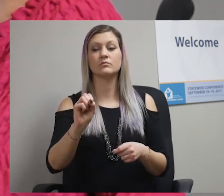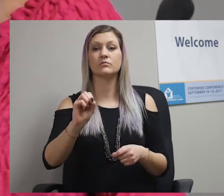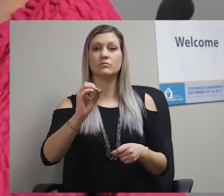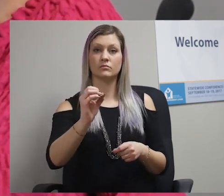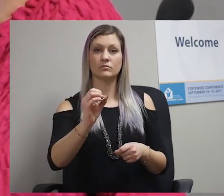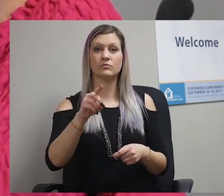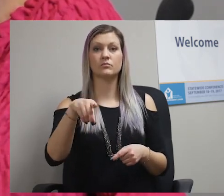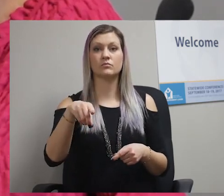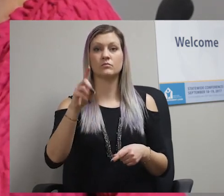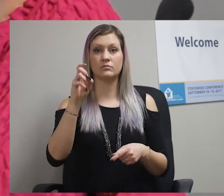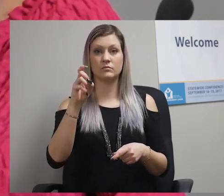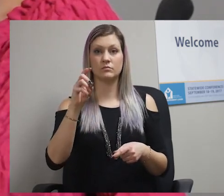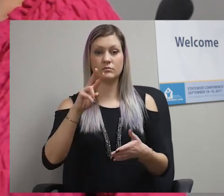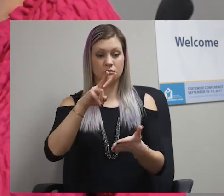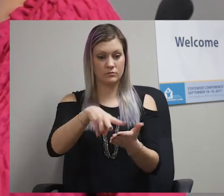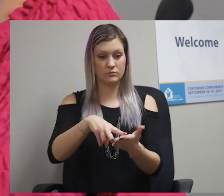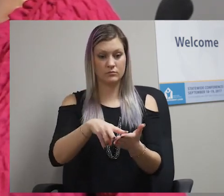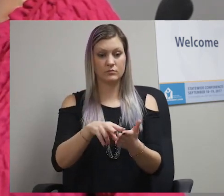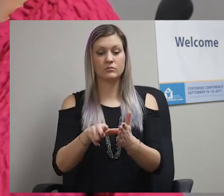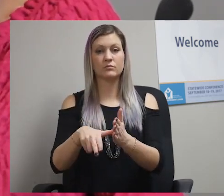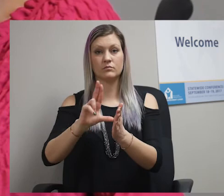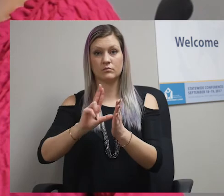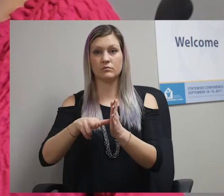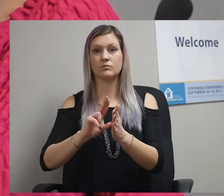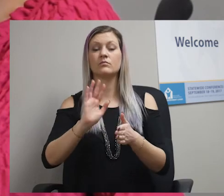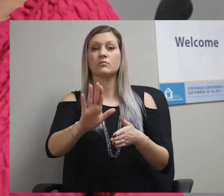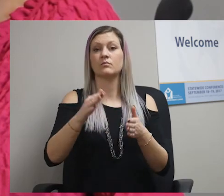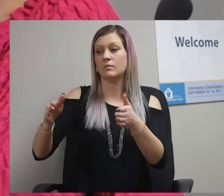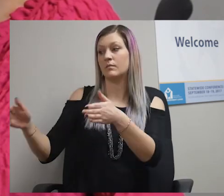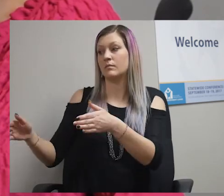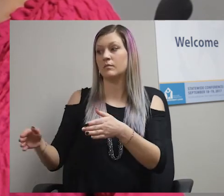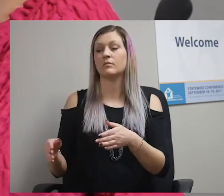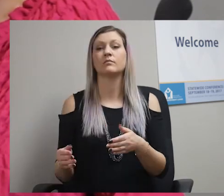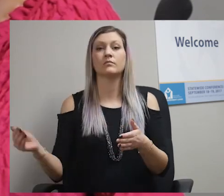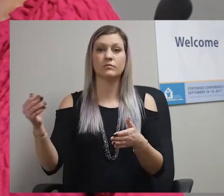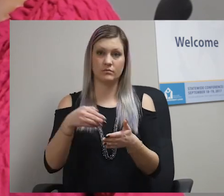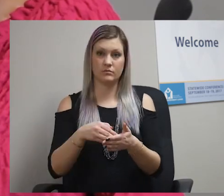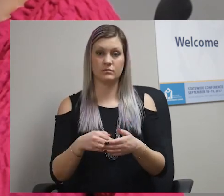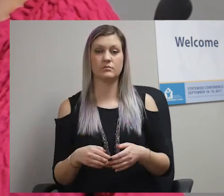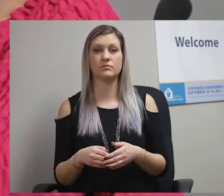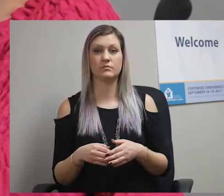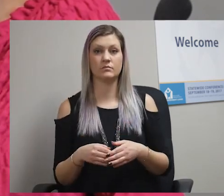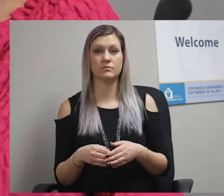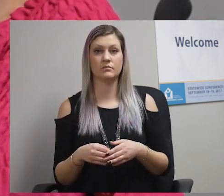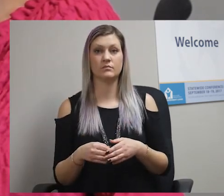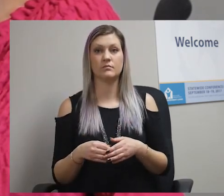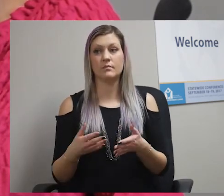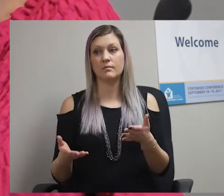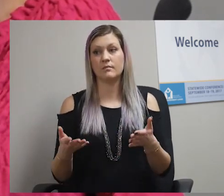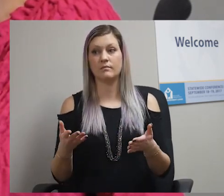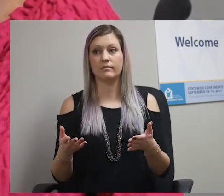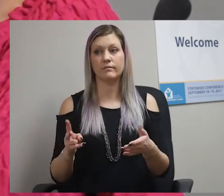for you to review your plan as well on a regular basis. And that may look different for